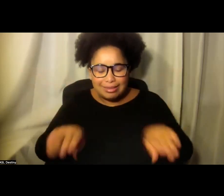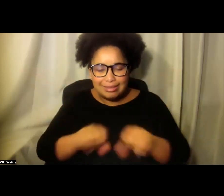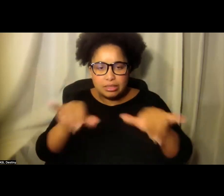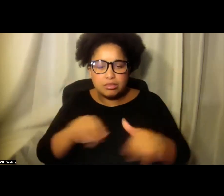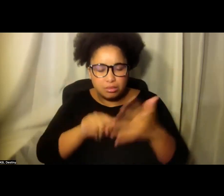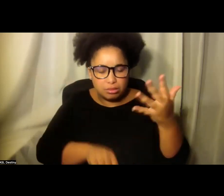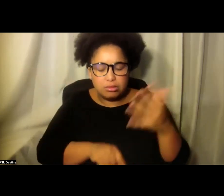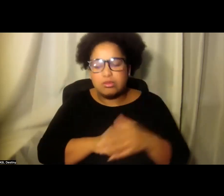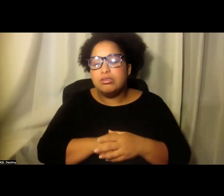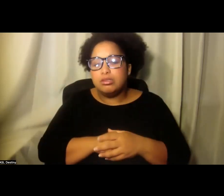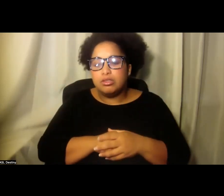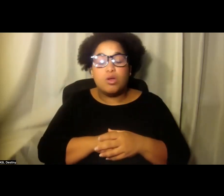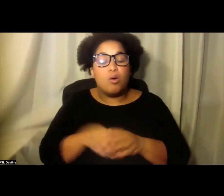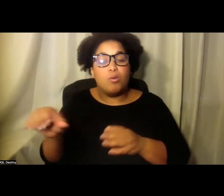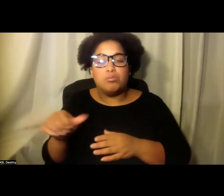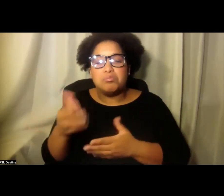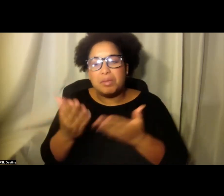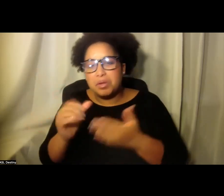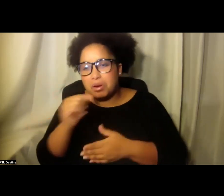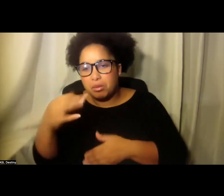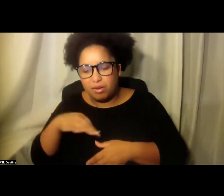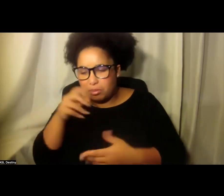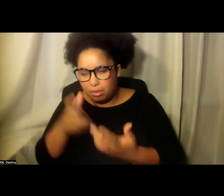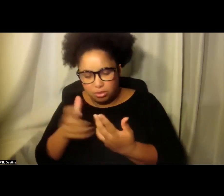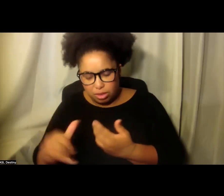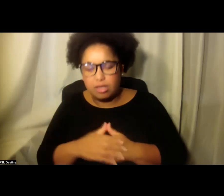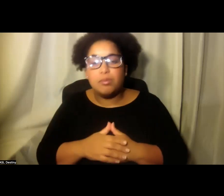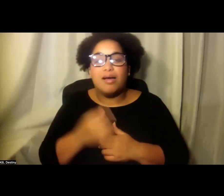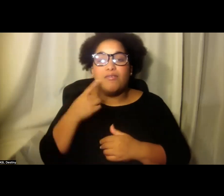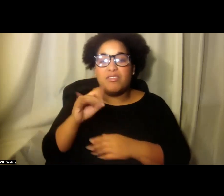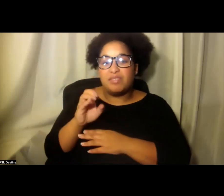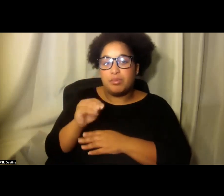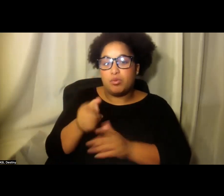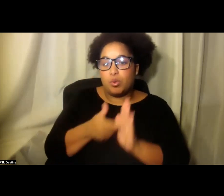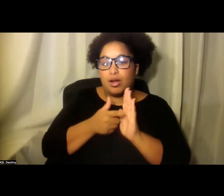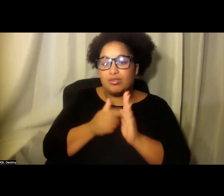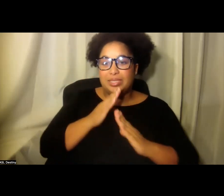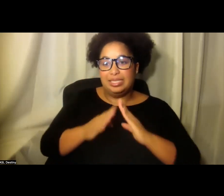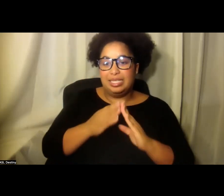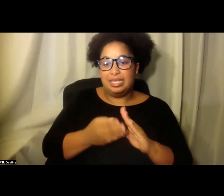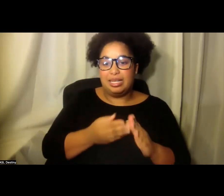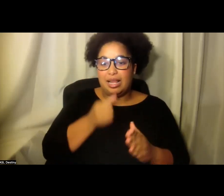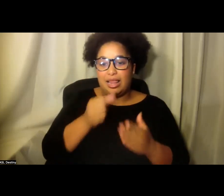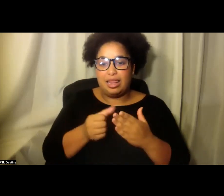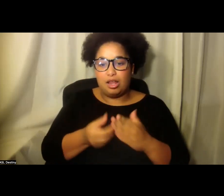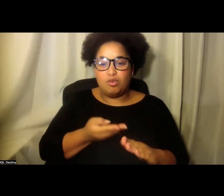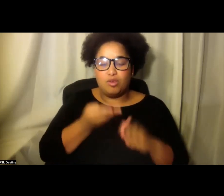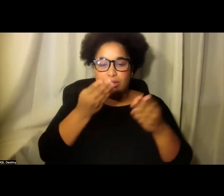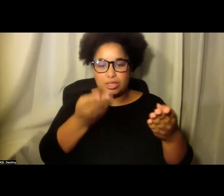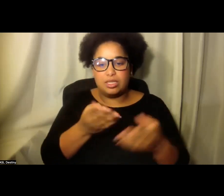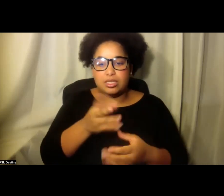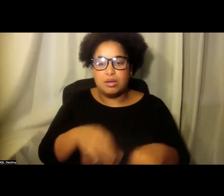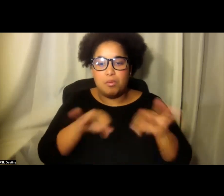encouraged as part of the submission to FEMA to get a letter of recommendation from the city that the food bank plays an important part